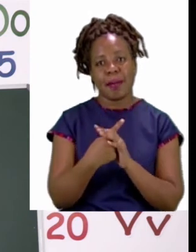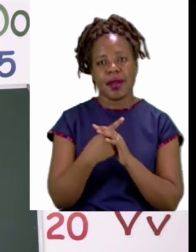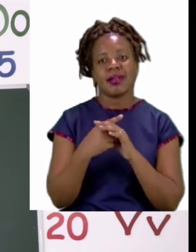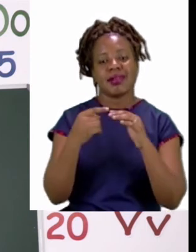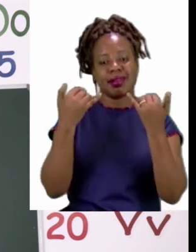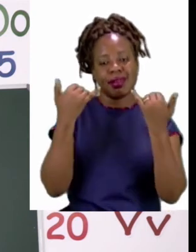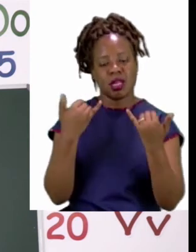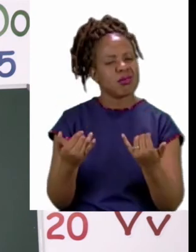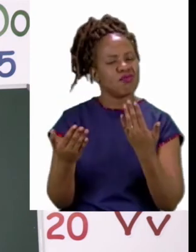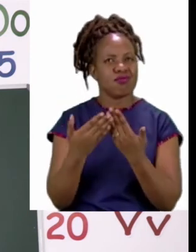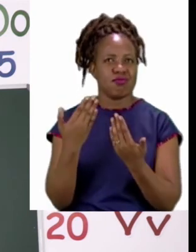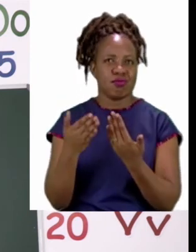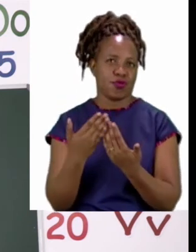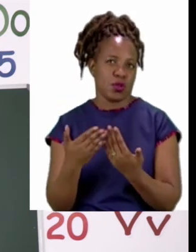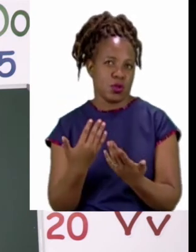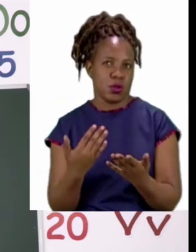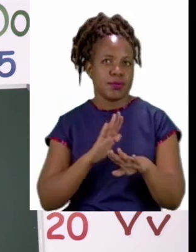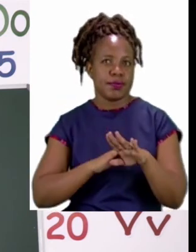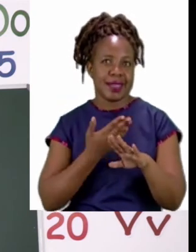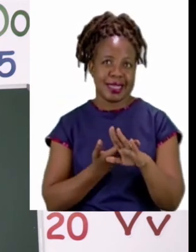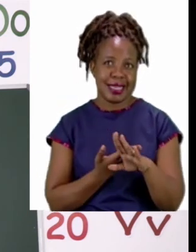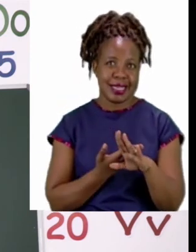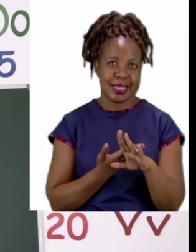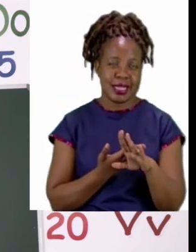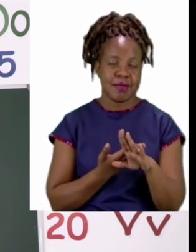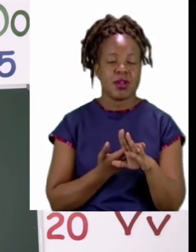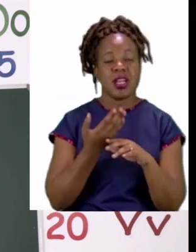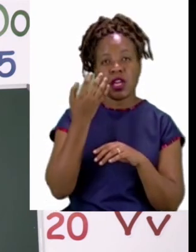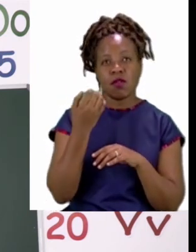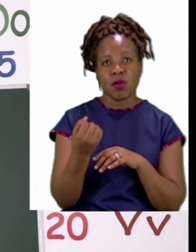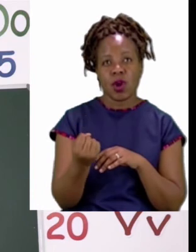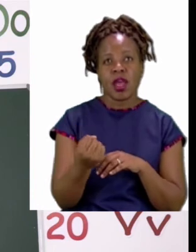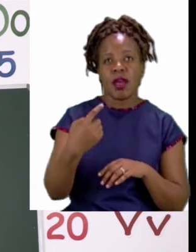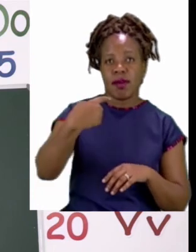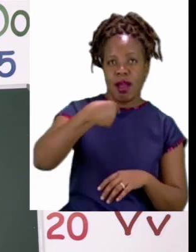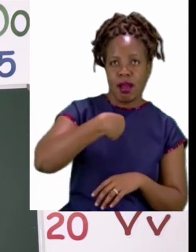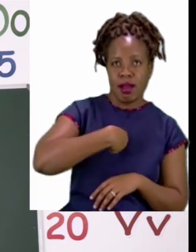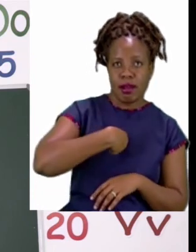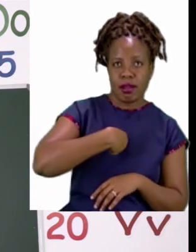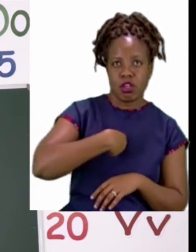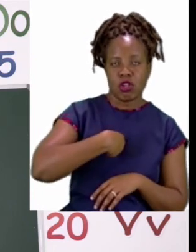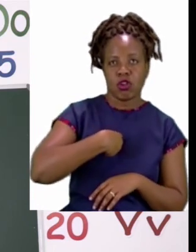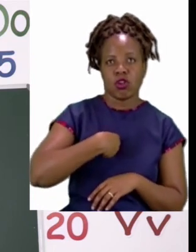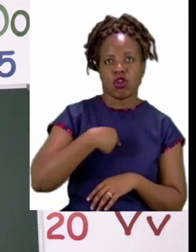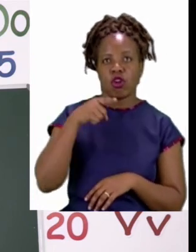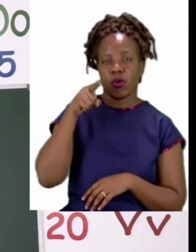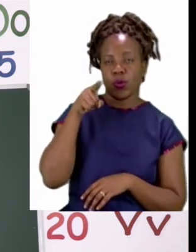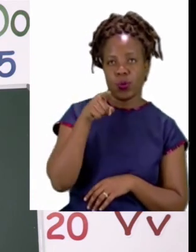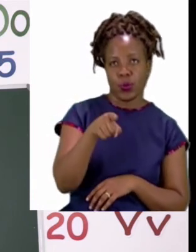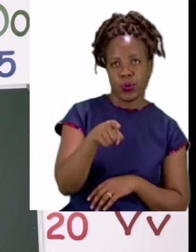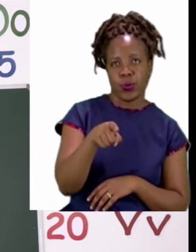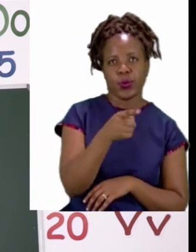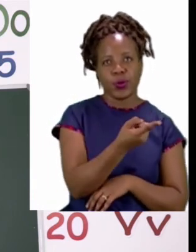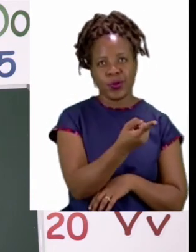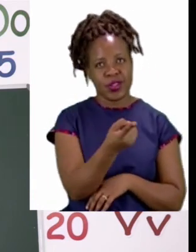you, or they, the verb doesn't change. It does not have anything added to it, and